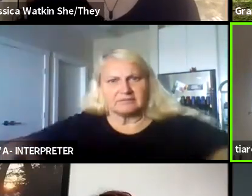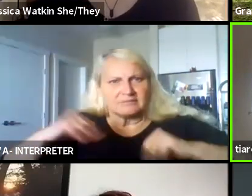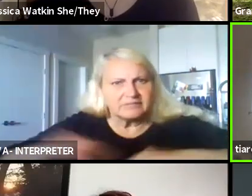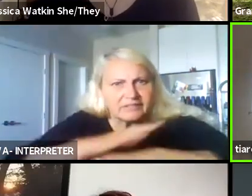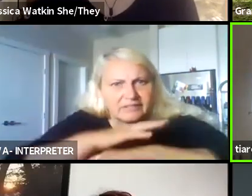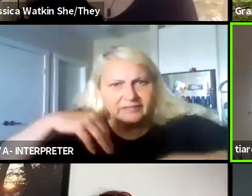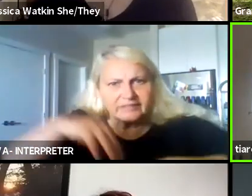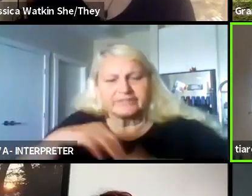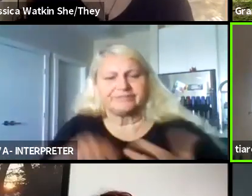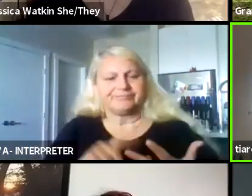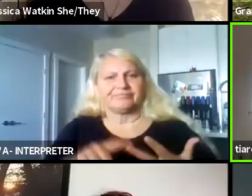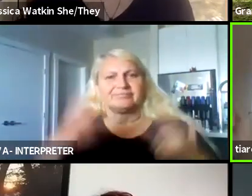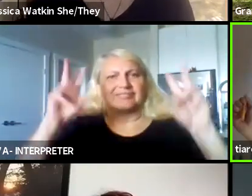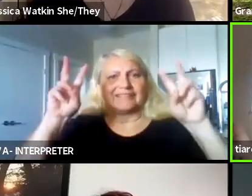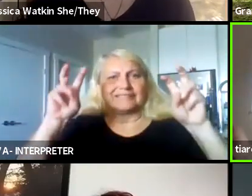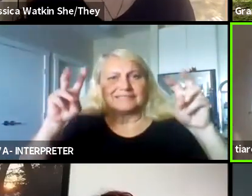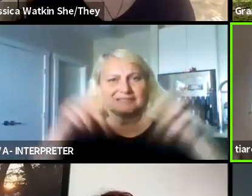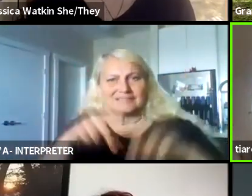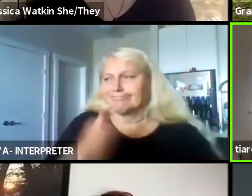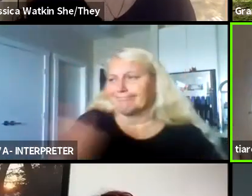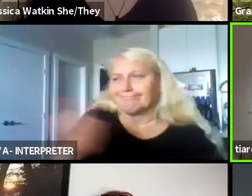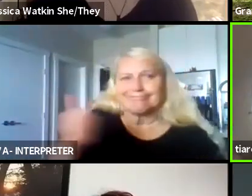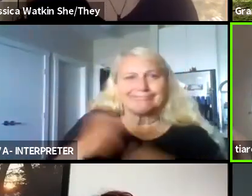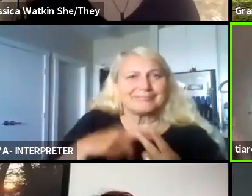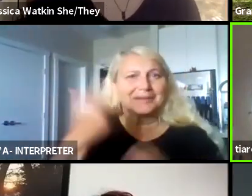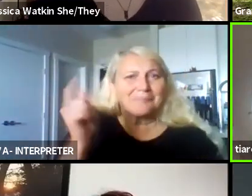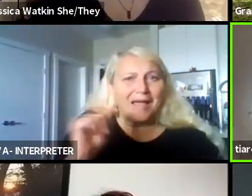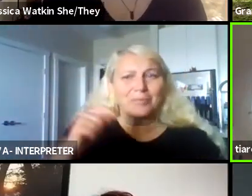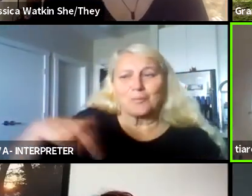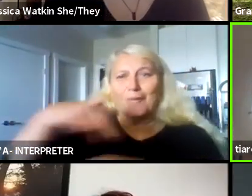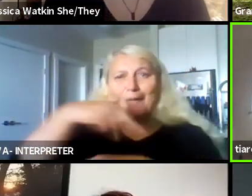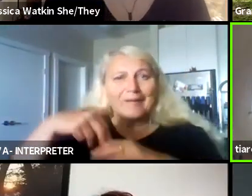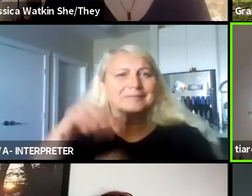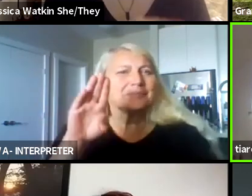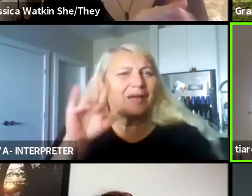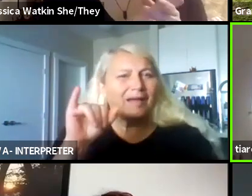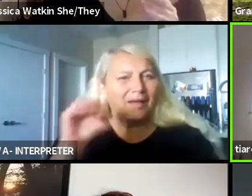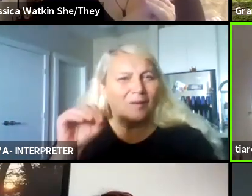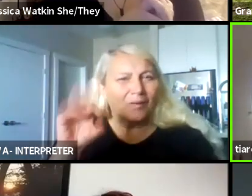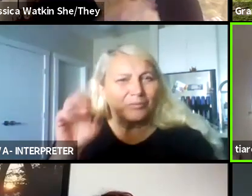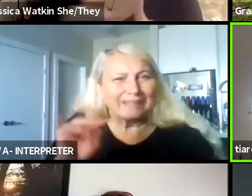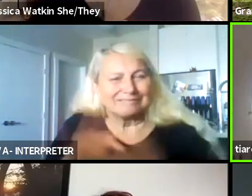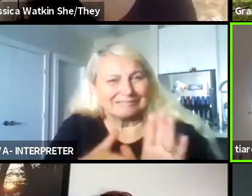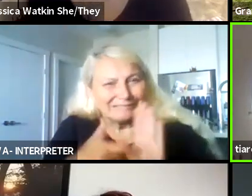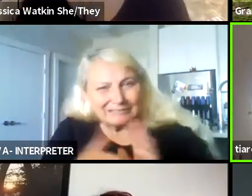breaks, transparent facilitation, so solving problems as they come up.